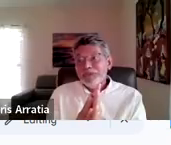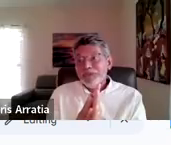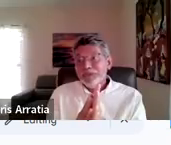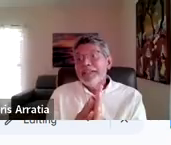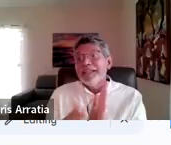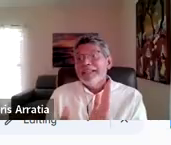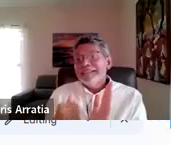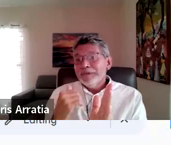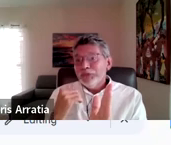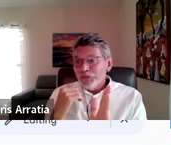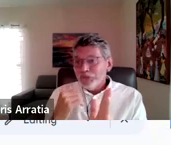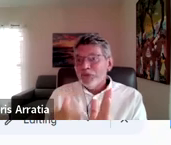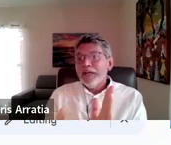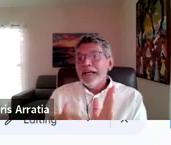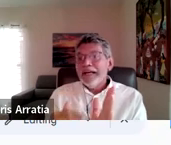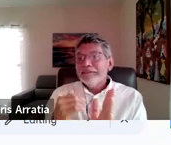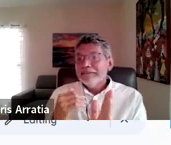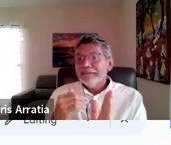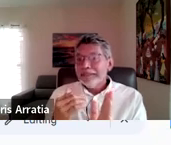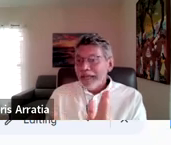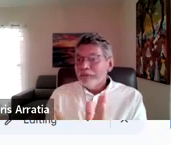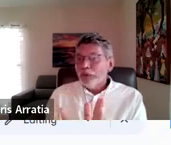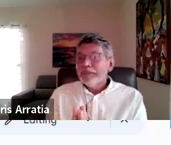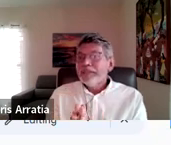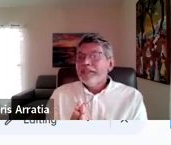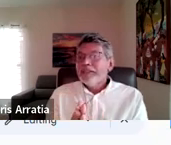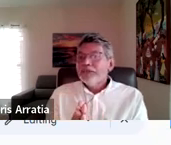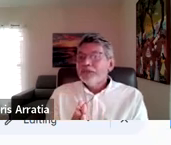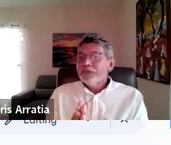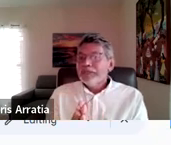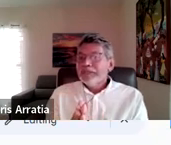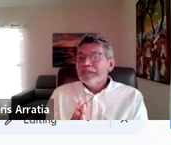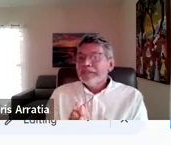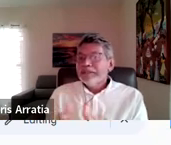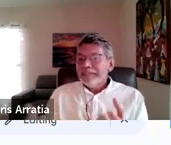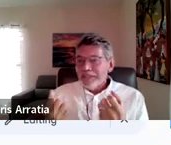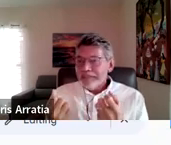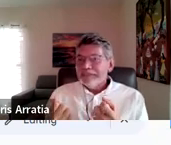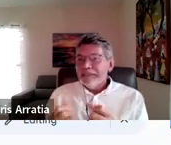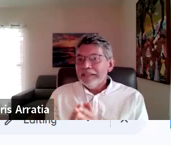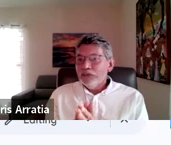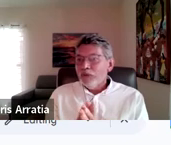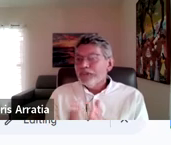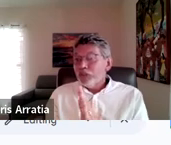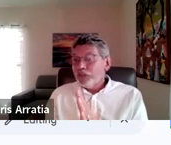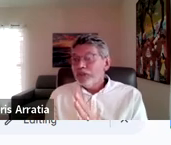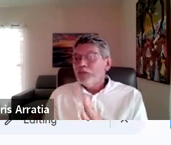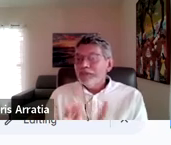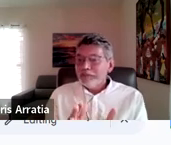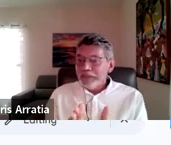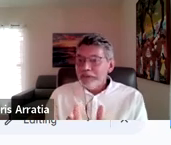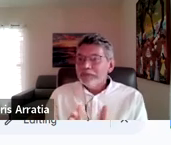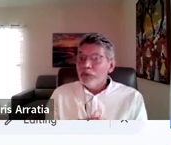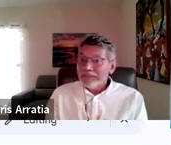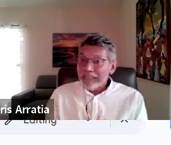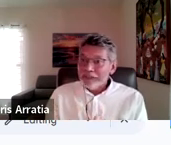I'm concerned that we just don't have the bandwidth to really digest this data and know what's good,